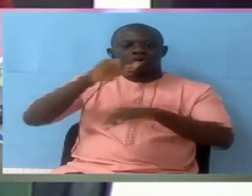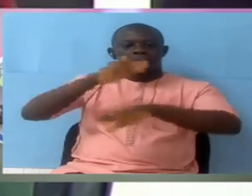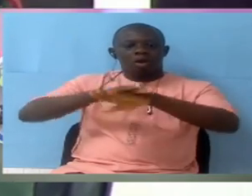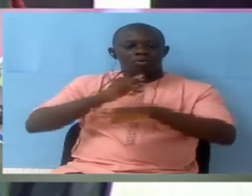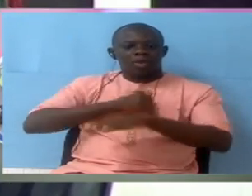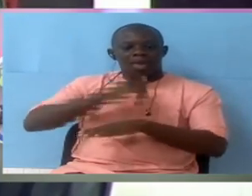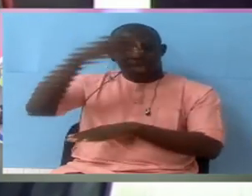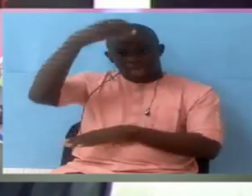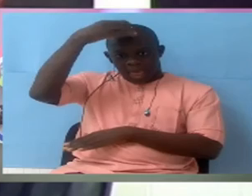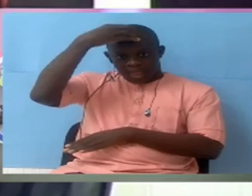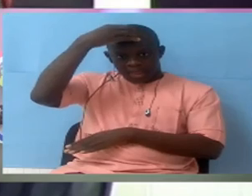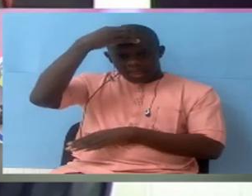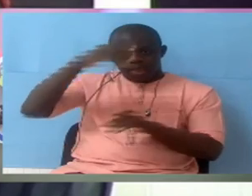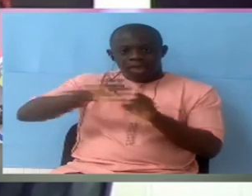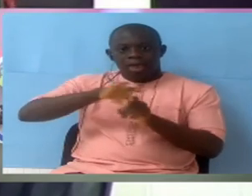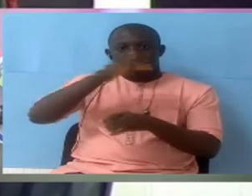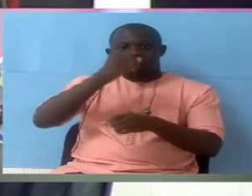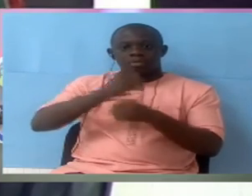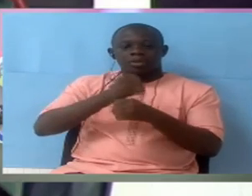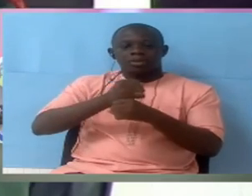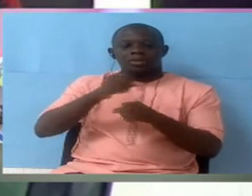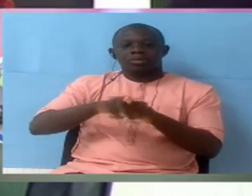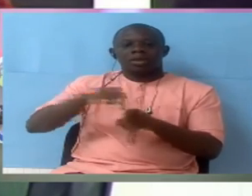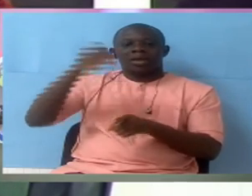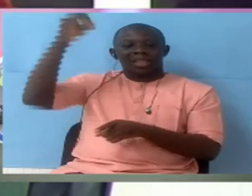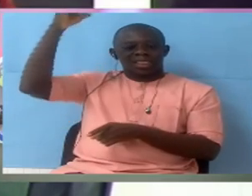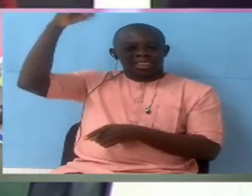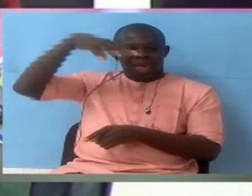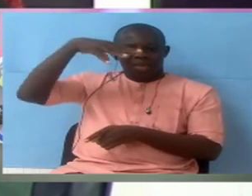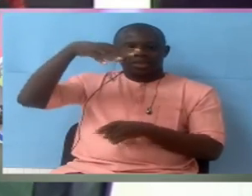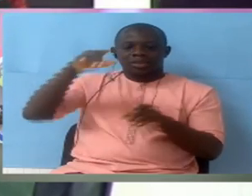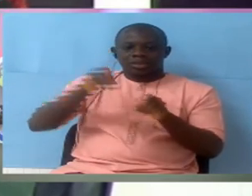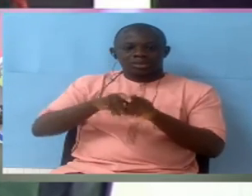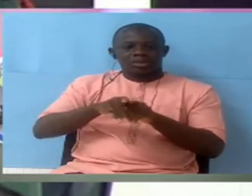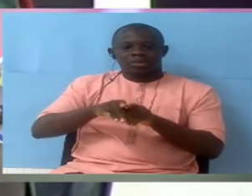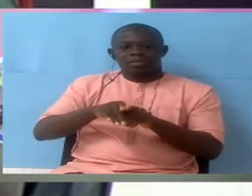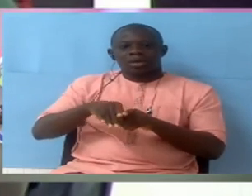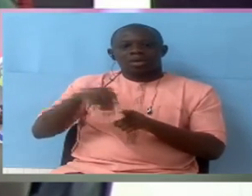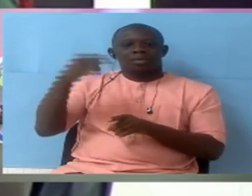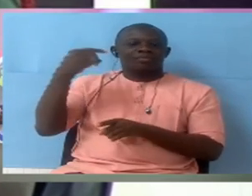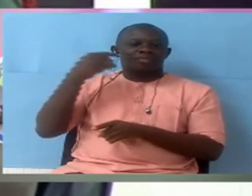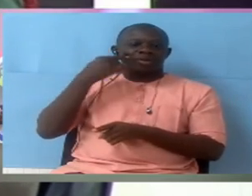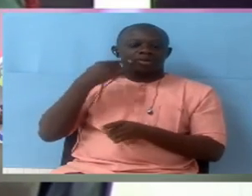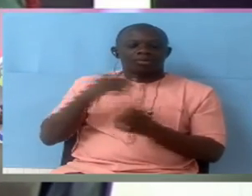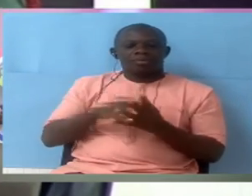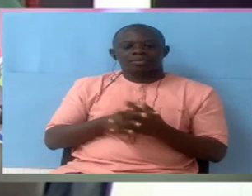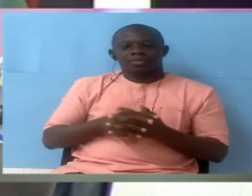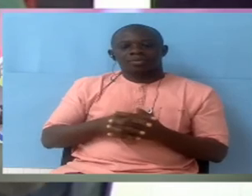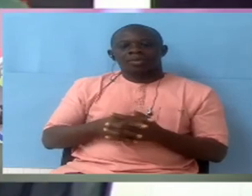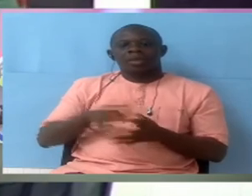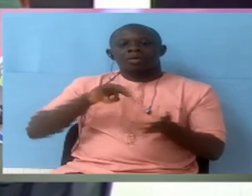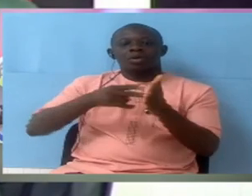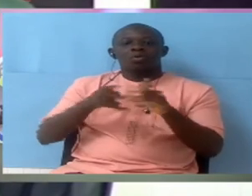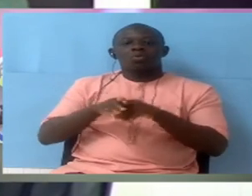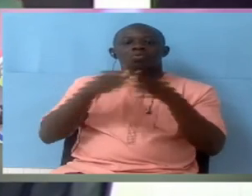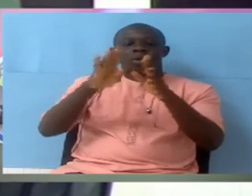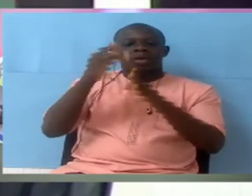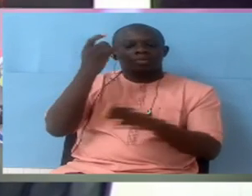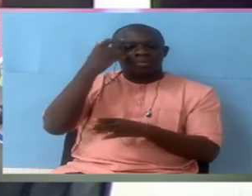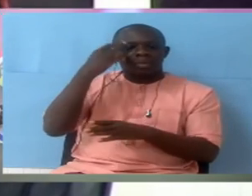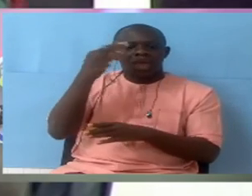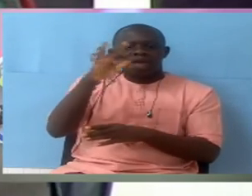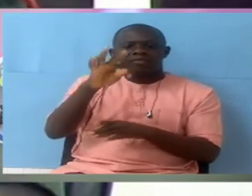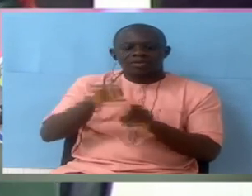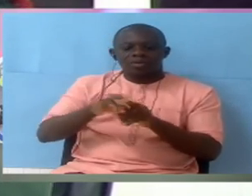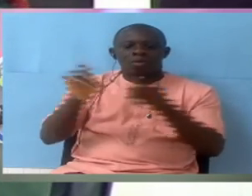bi. And it was bright like daylight. Mu ngi leer nak comme becc. It was just like when a welder man is welding